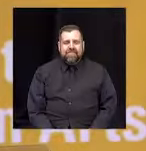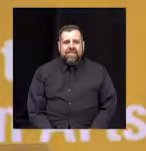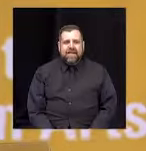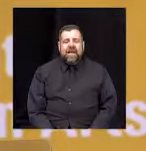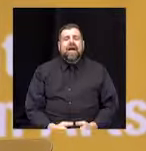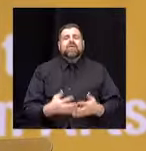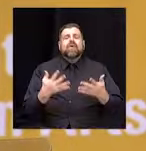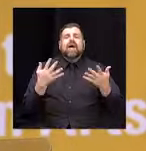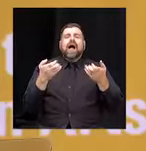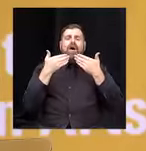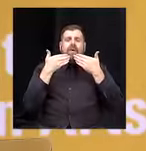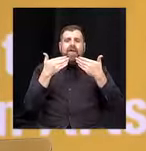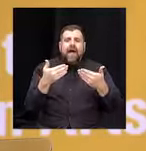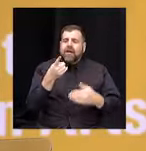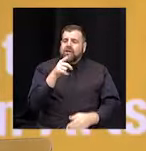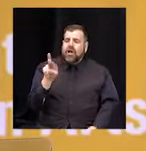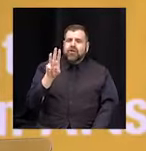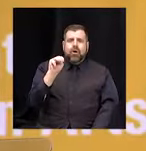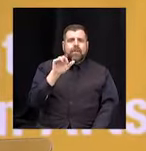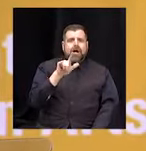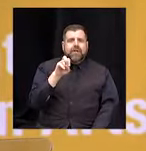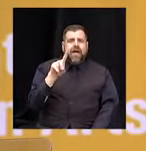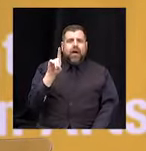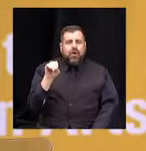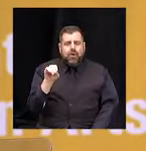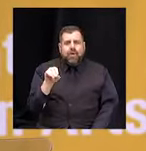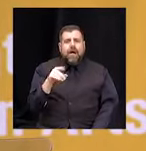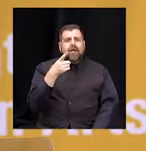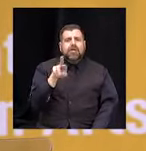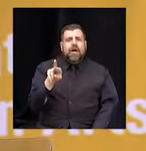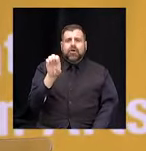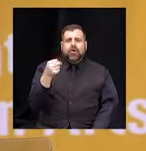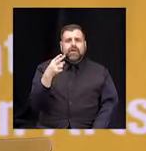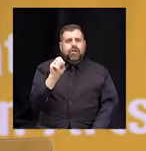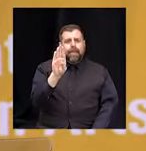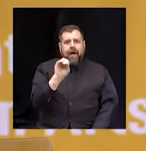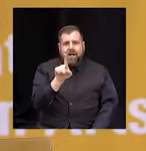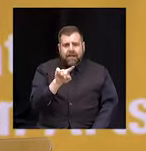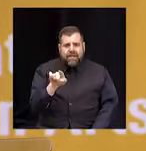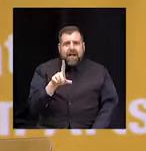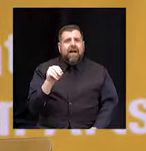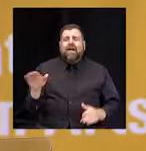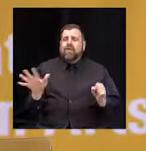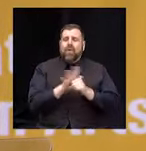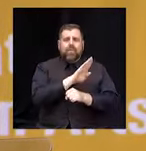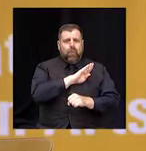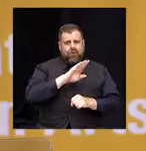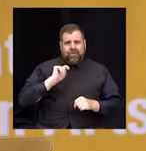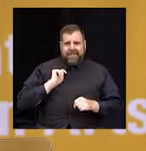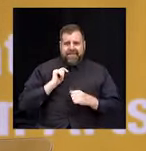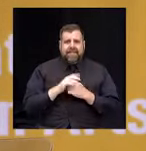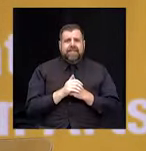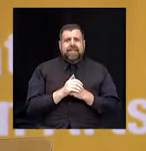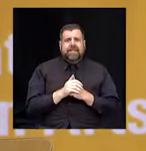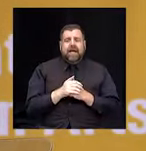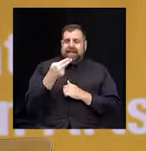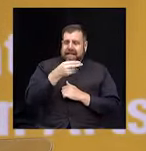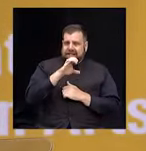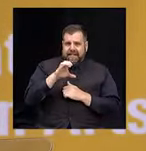I want to thank Dr. Maldonado, Dr. Evan Shabazz, and the entire Houston Community College Board of Trustees, the